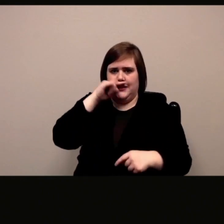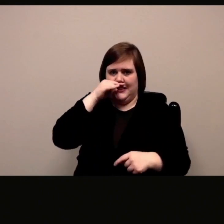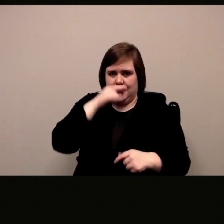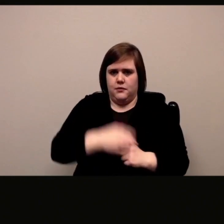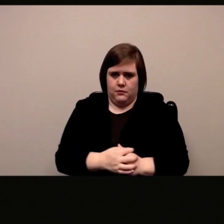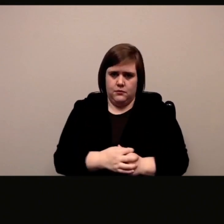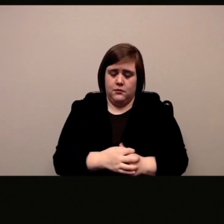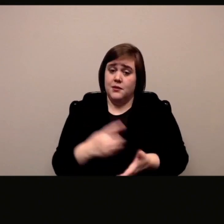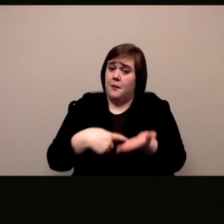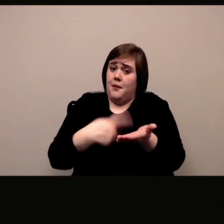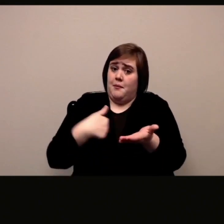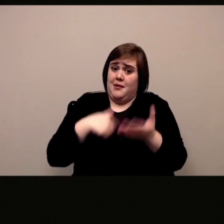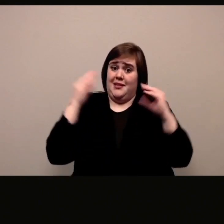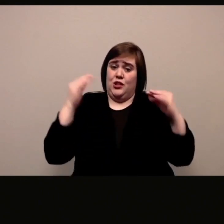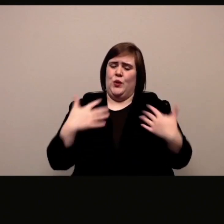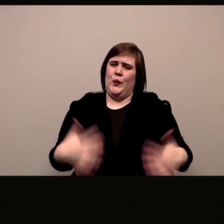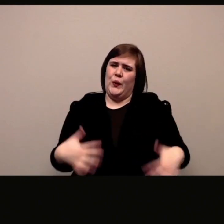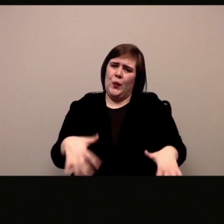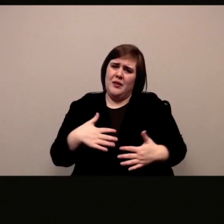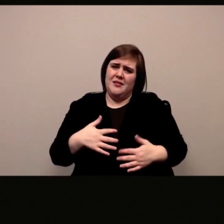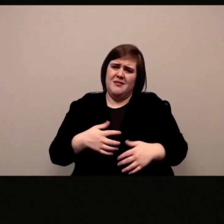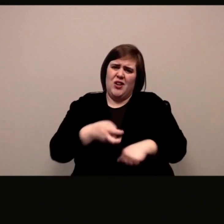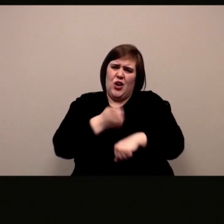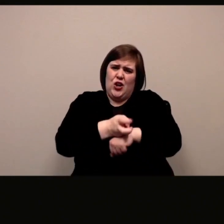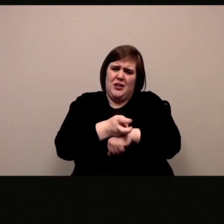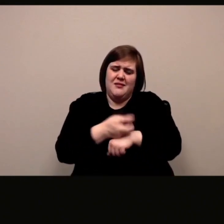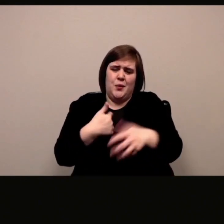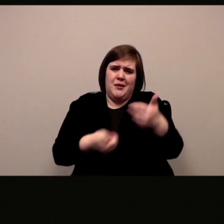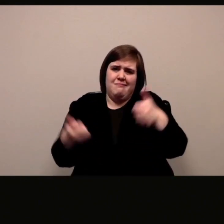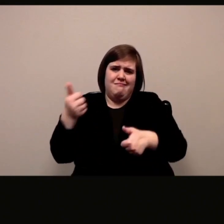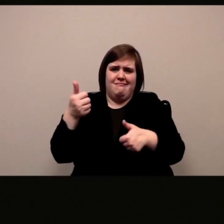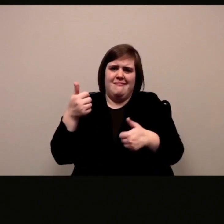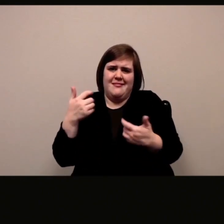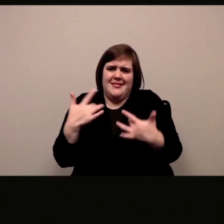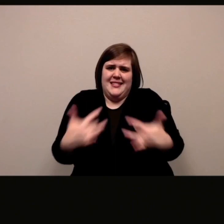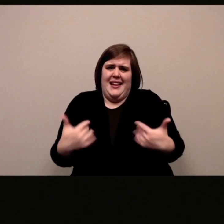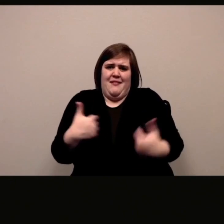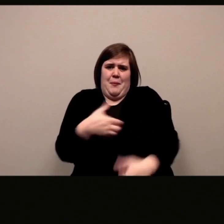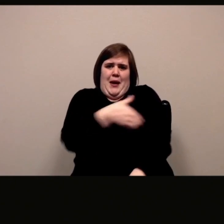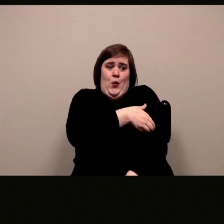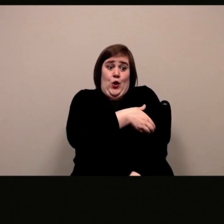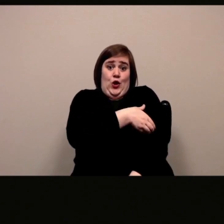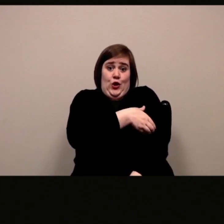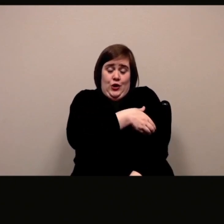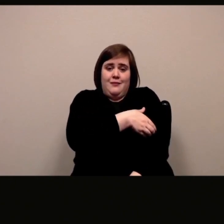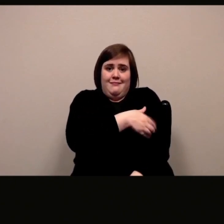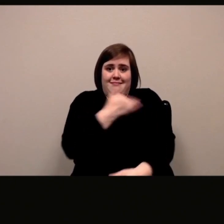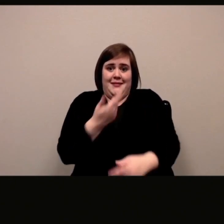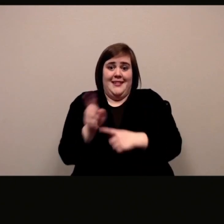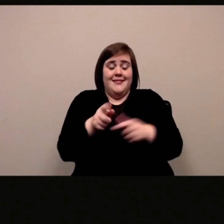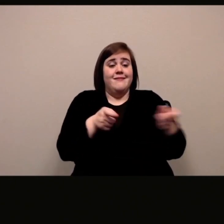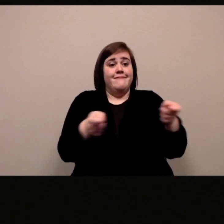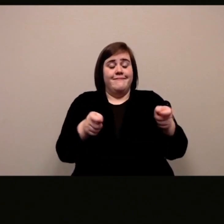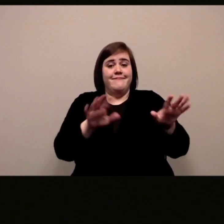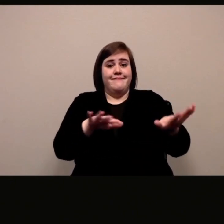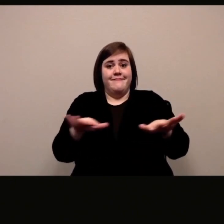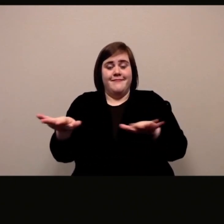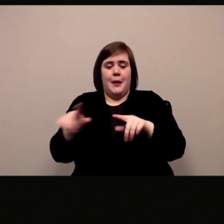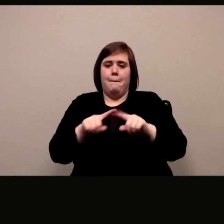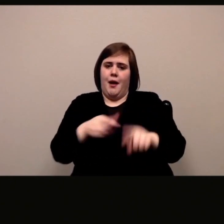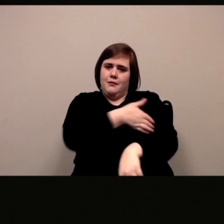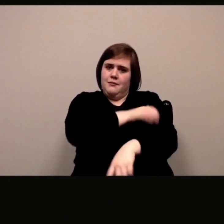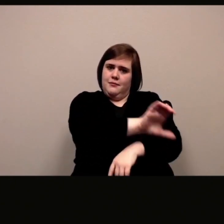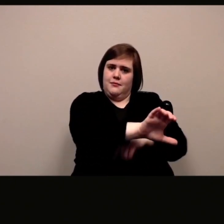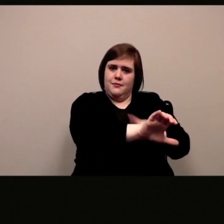as teachers, that's hard because we're used to power and having that order. But when you teach the kids how to advocate for themselves